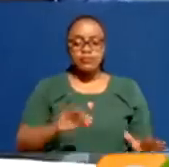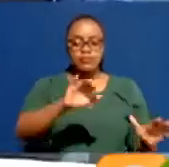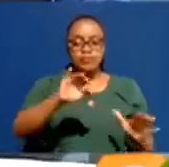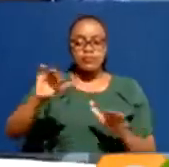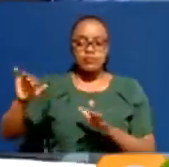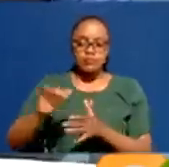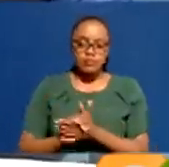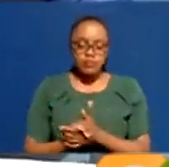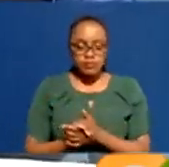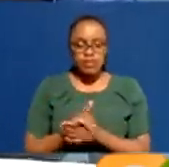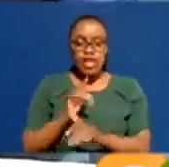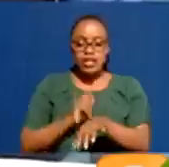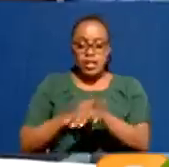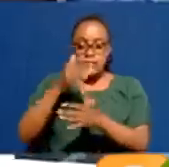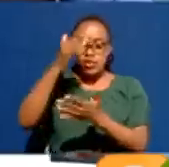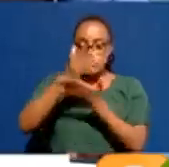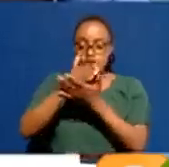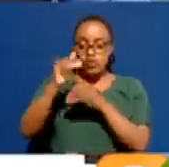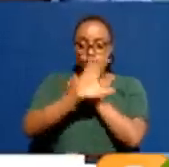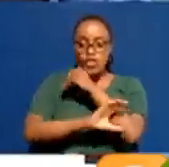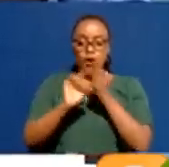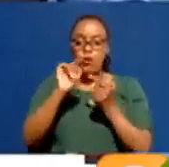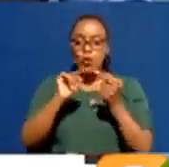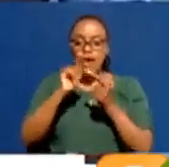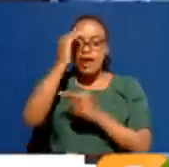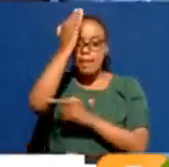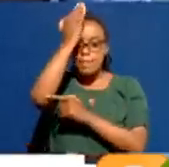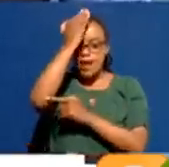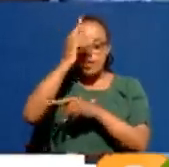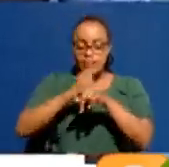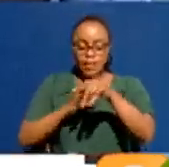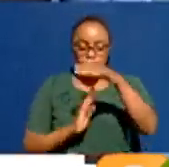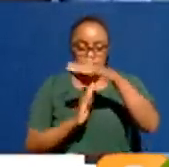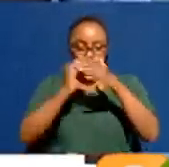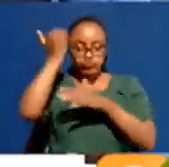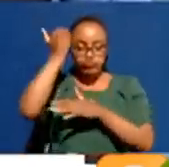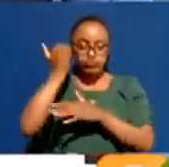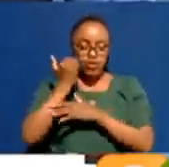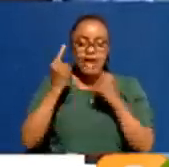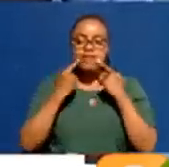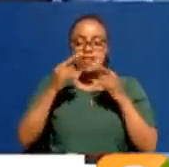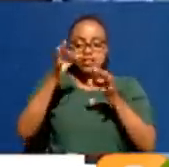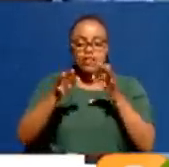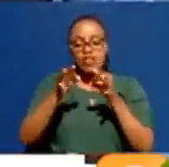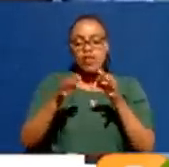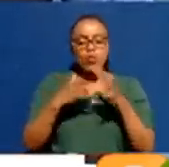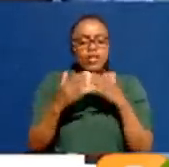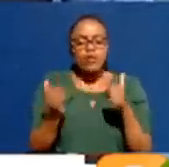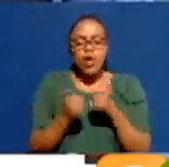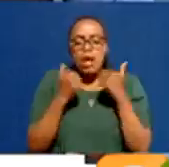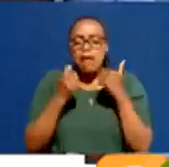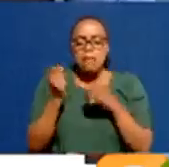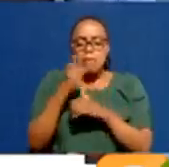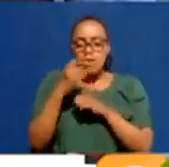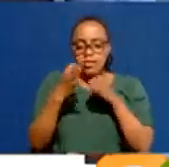Now, it is the moment of truth for the country on Monday as the apex court delivers its judgment on the fate of the August